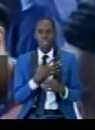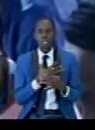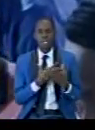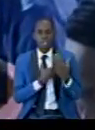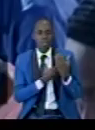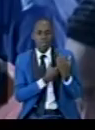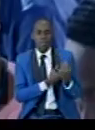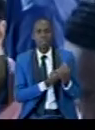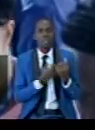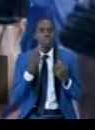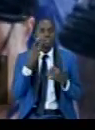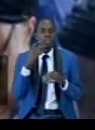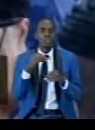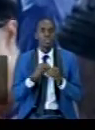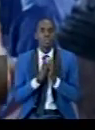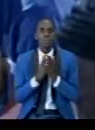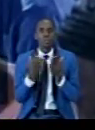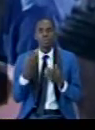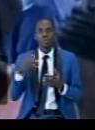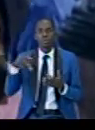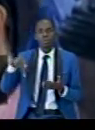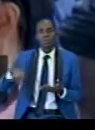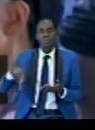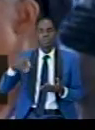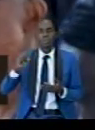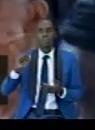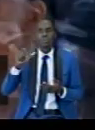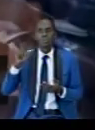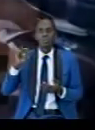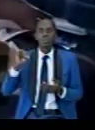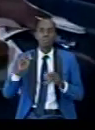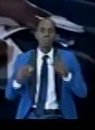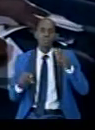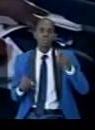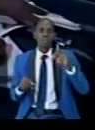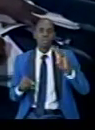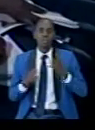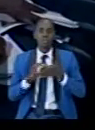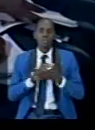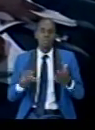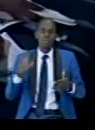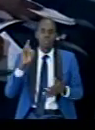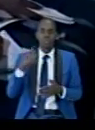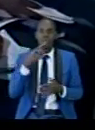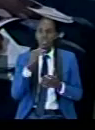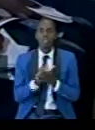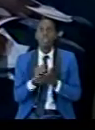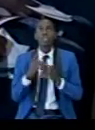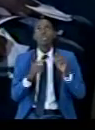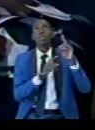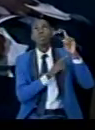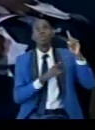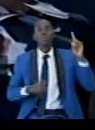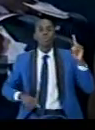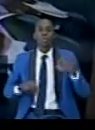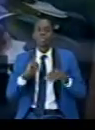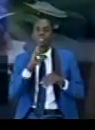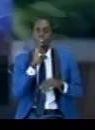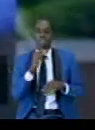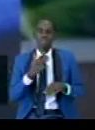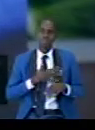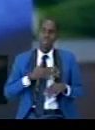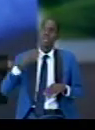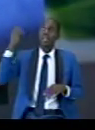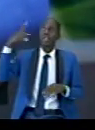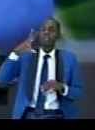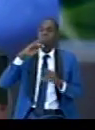in that Psalm 27, reading from verse 1, it says, the Lord is my light, no darkness on my